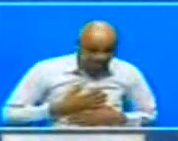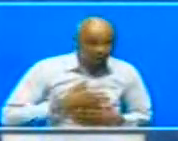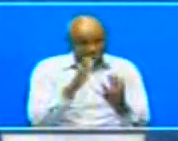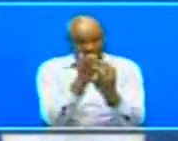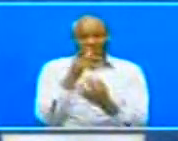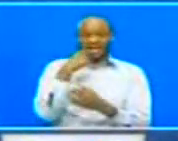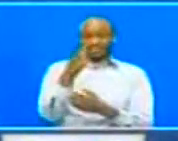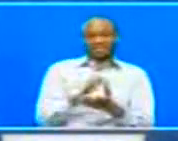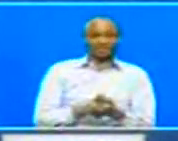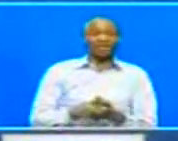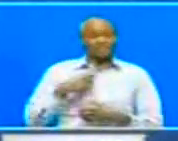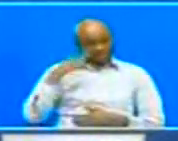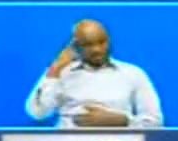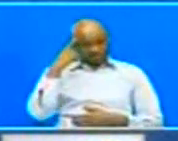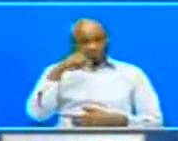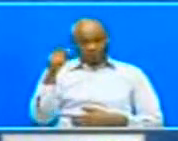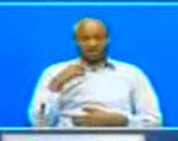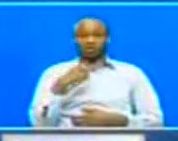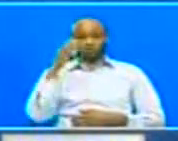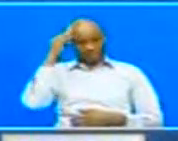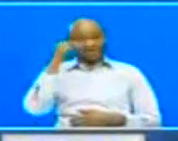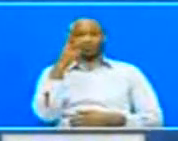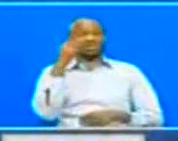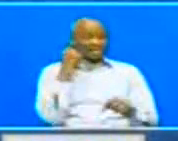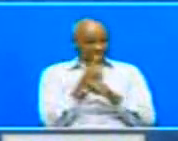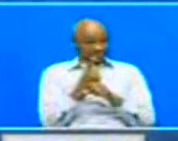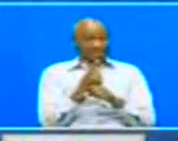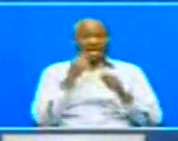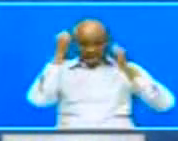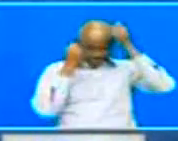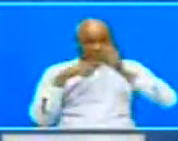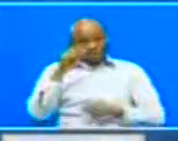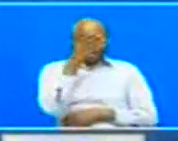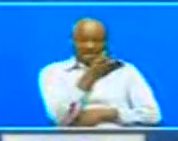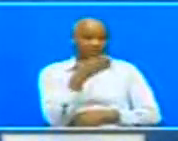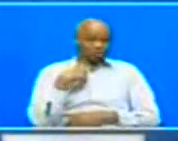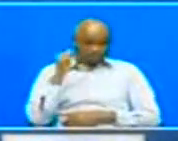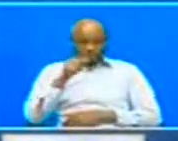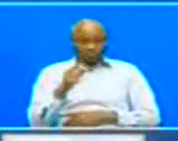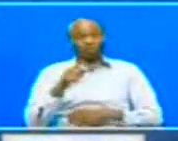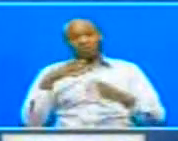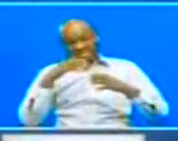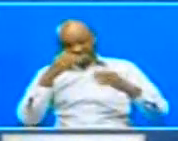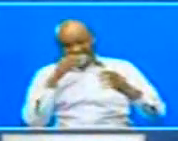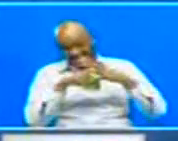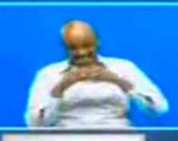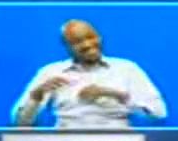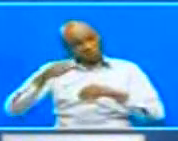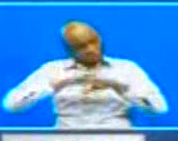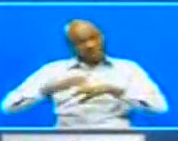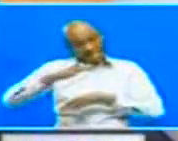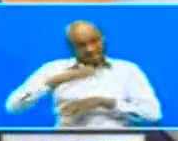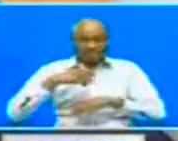into Somalia in October 2011. Was to create a secure buffer between Kenya and what was